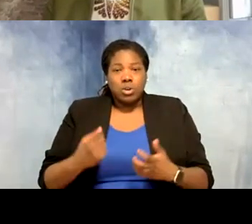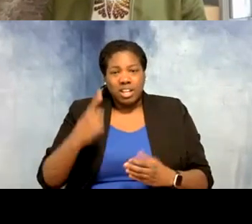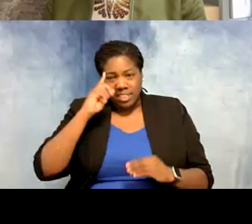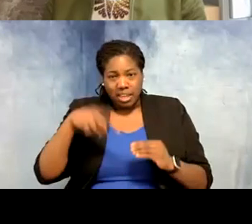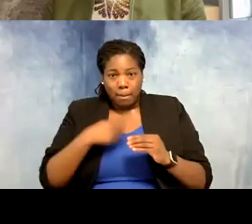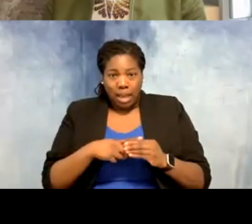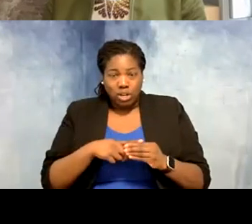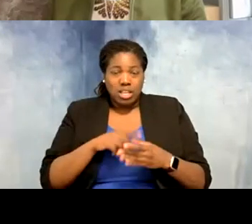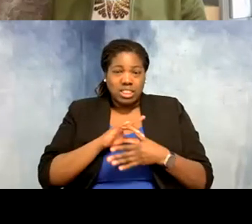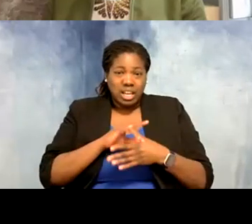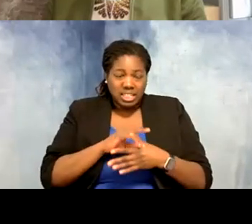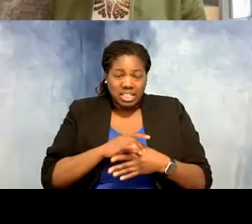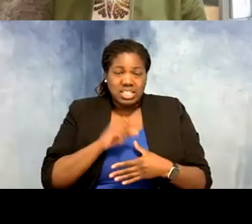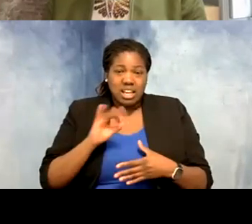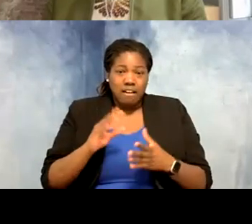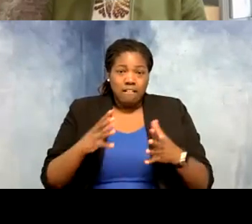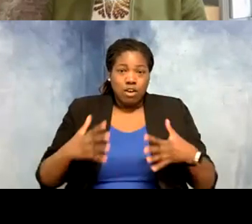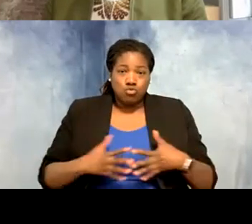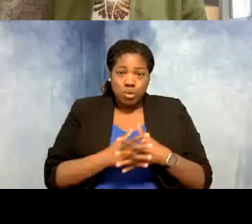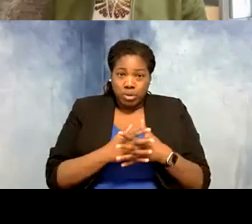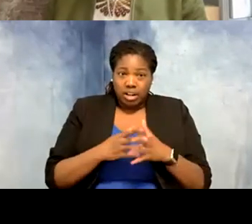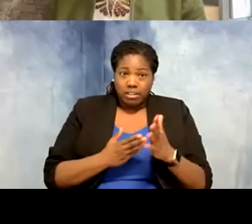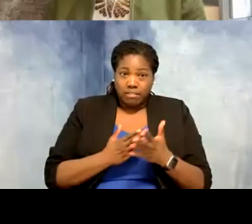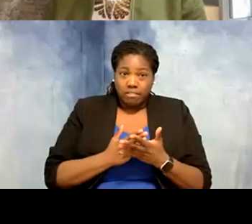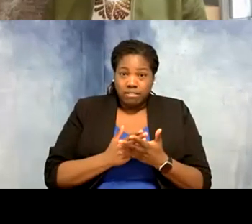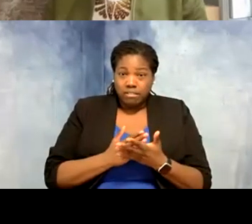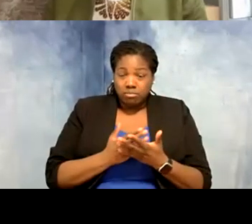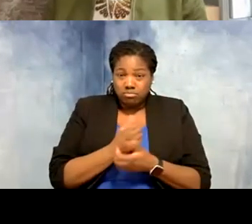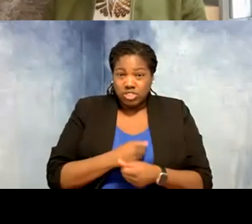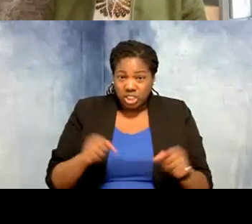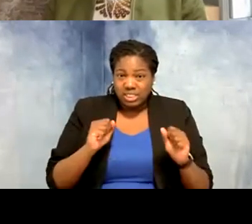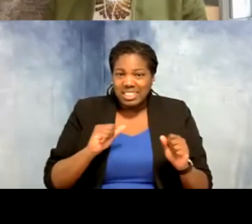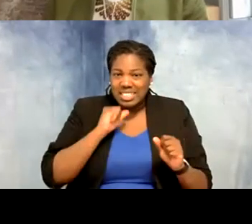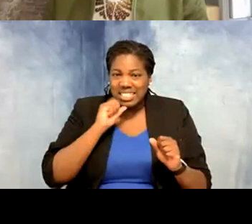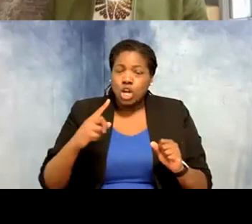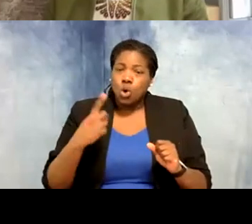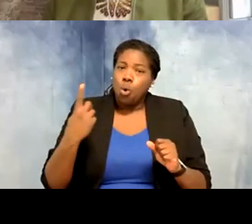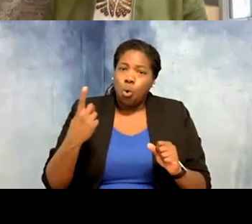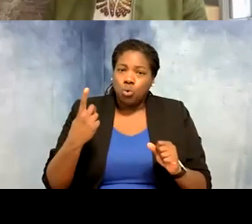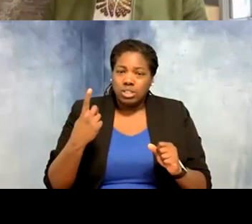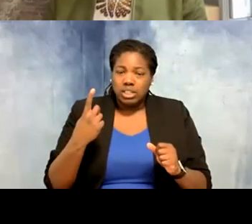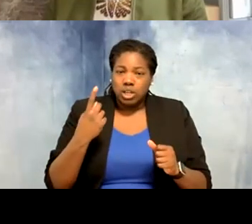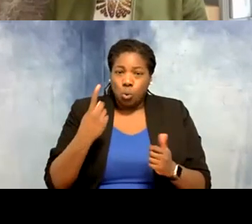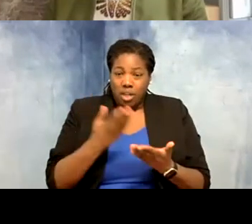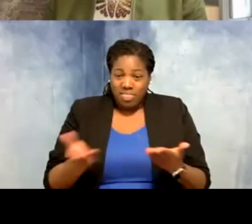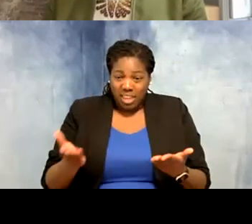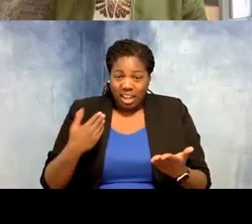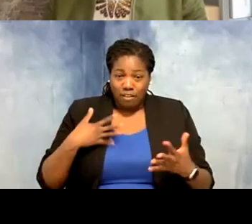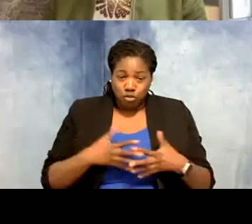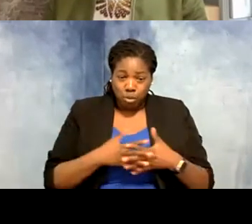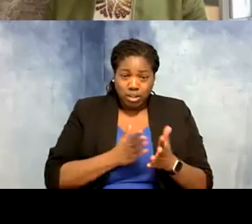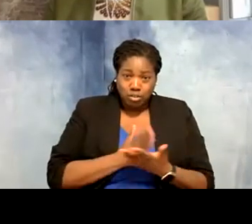within the context of reproductive justice as I close, which is that it's not just about one slice of reproductive